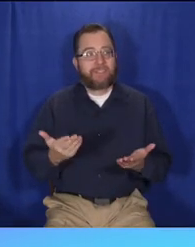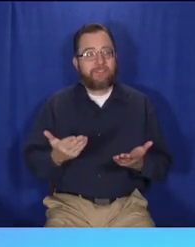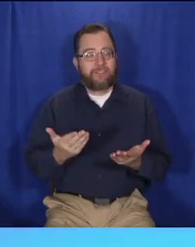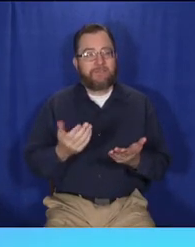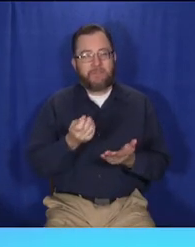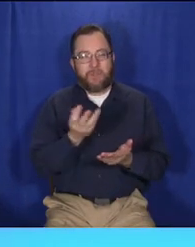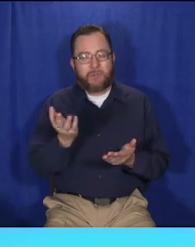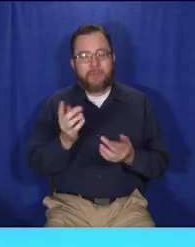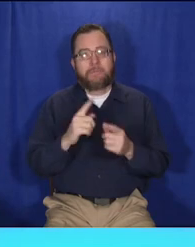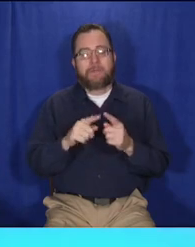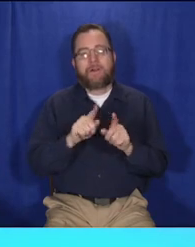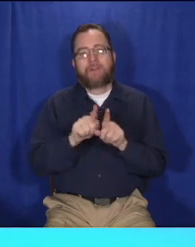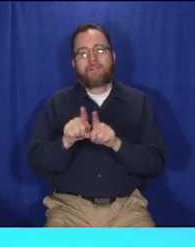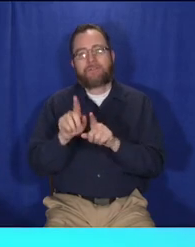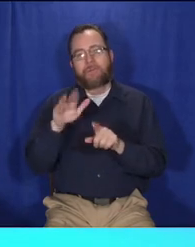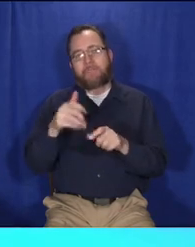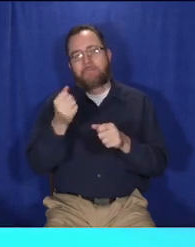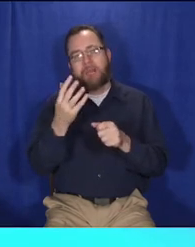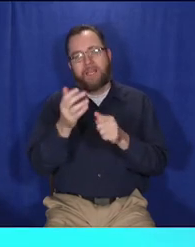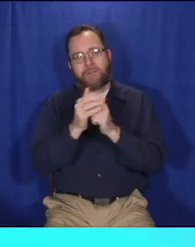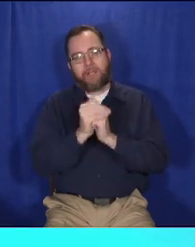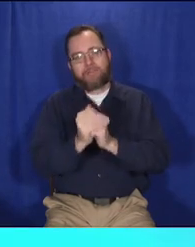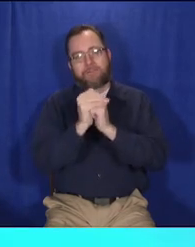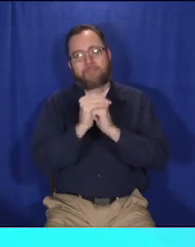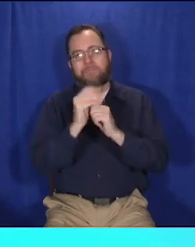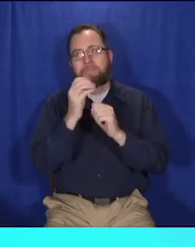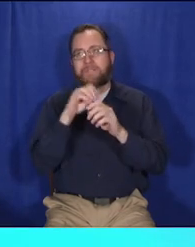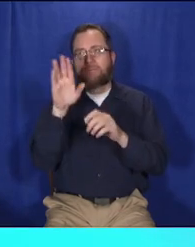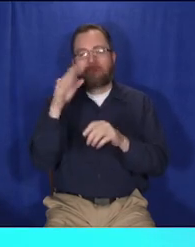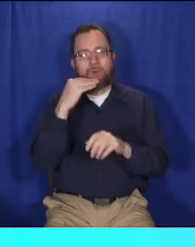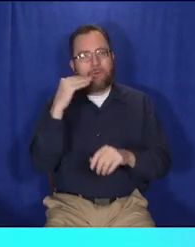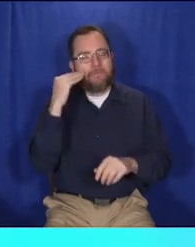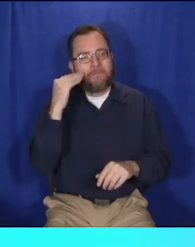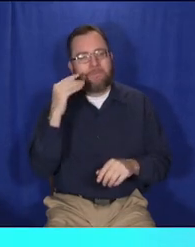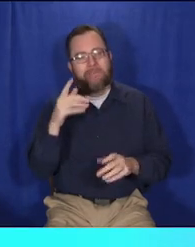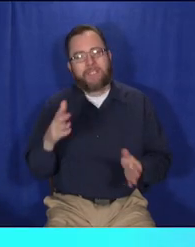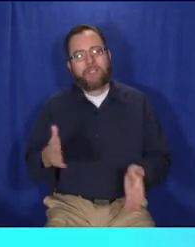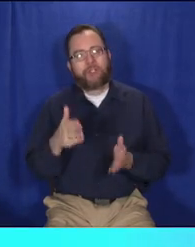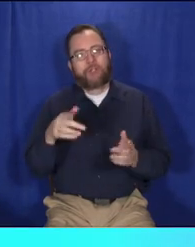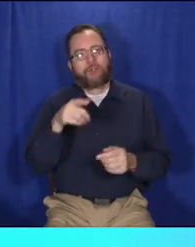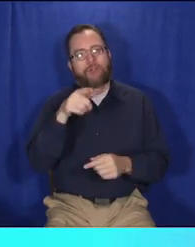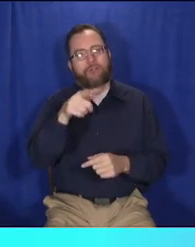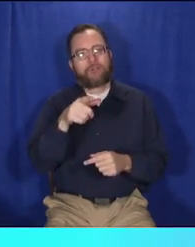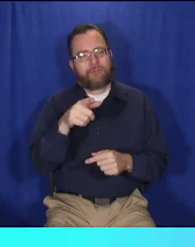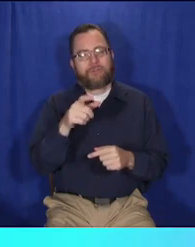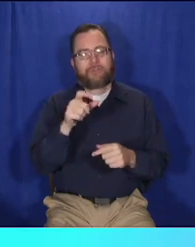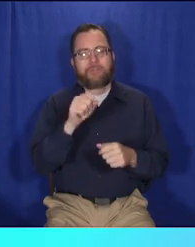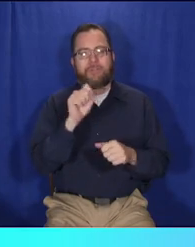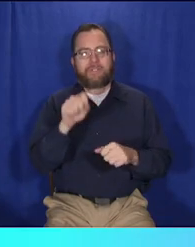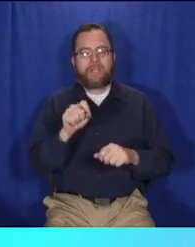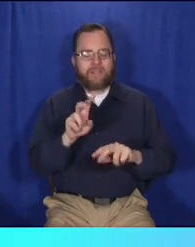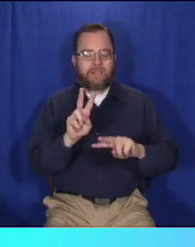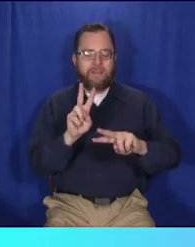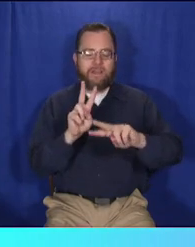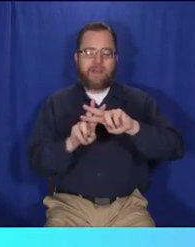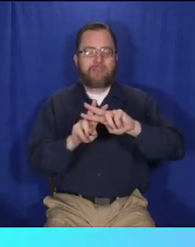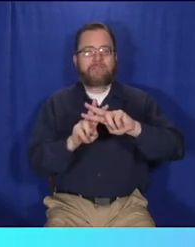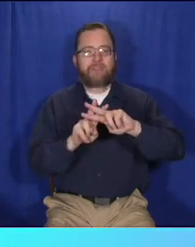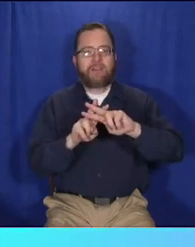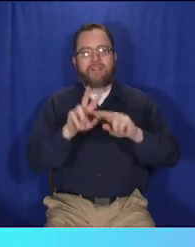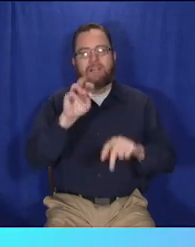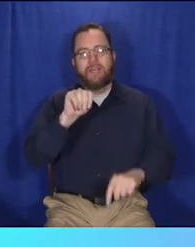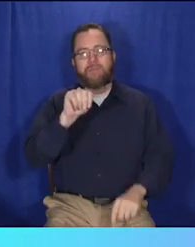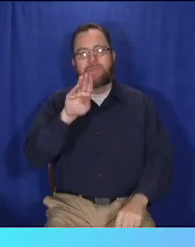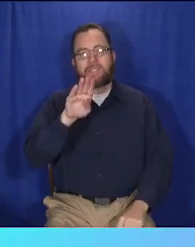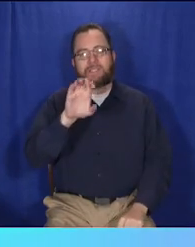are worshiping together in your home. And we encourage you to tag your family worshiping together with using the hashtag